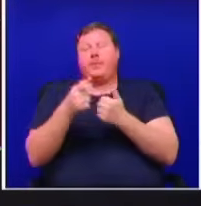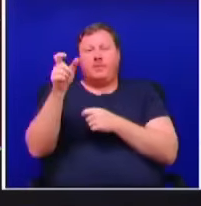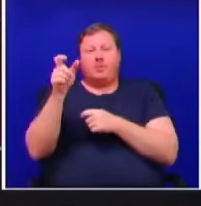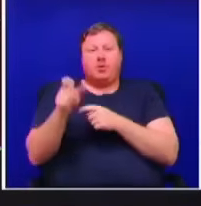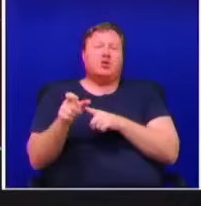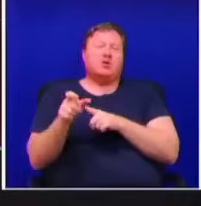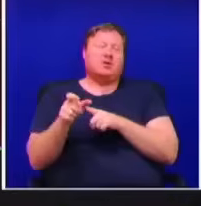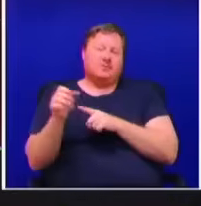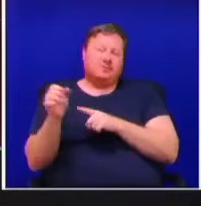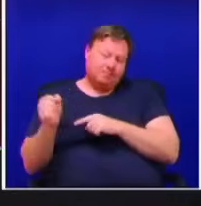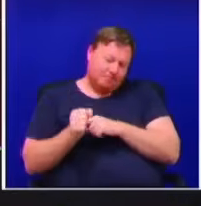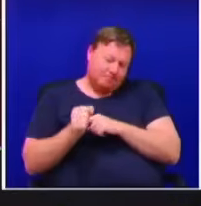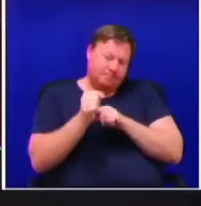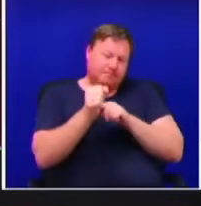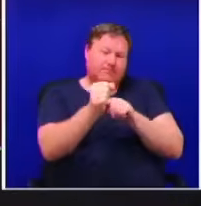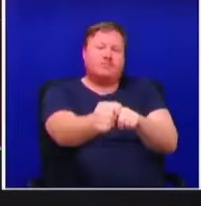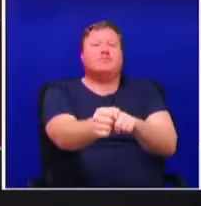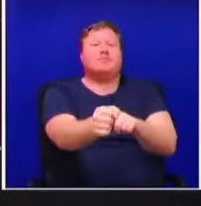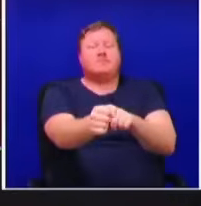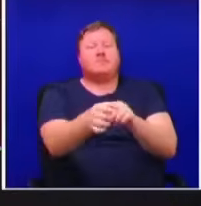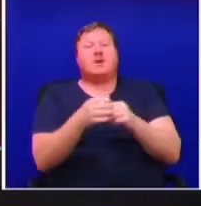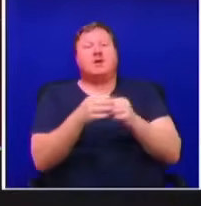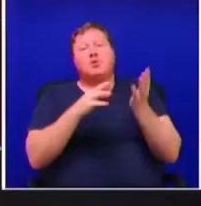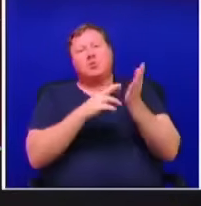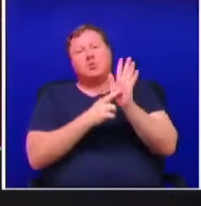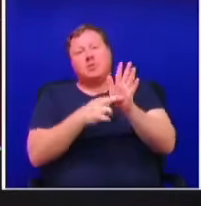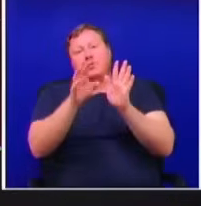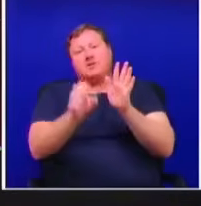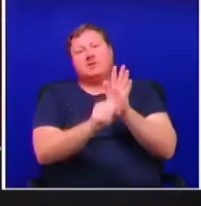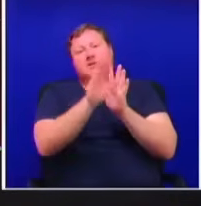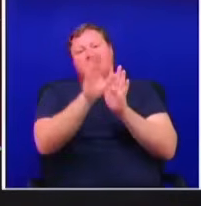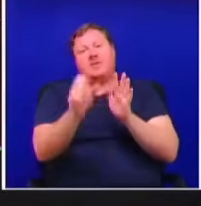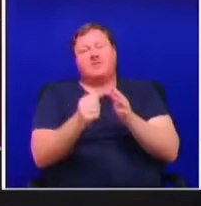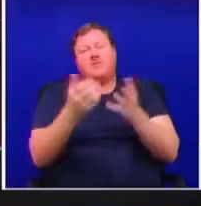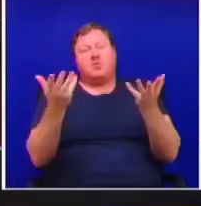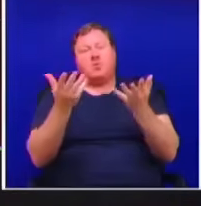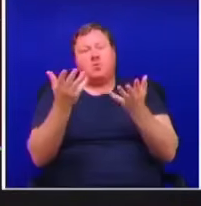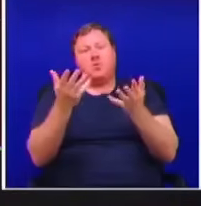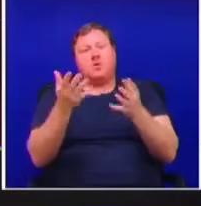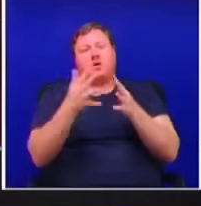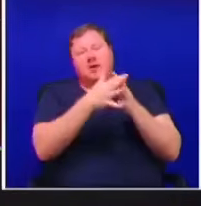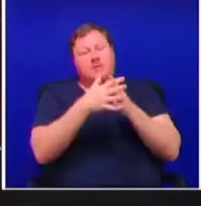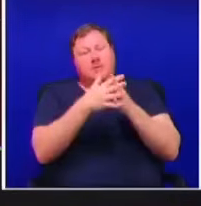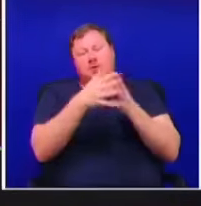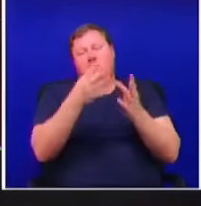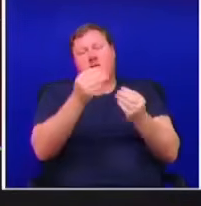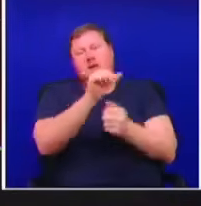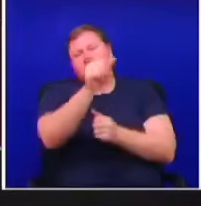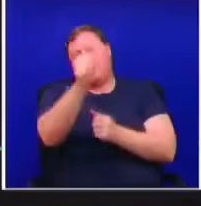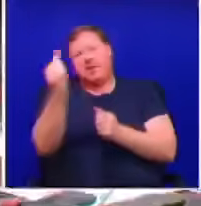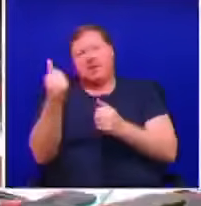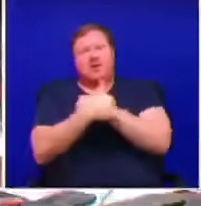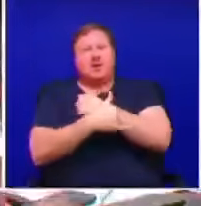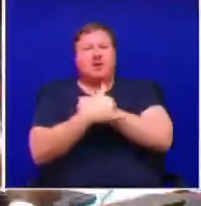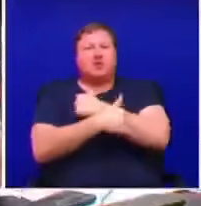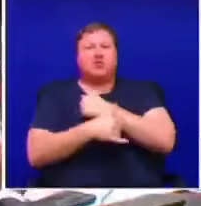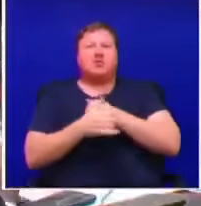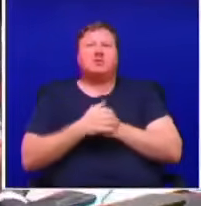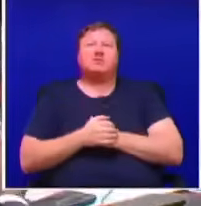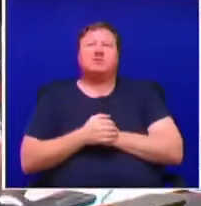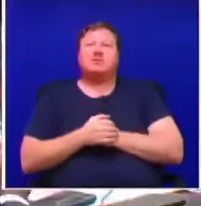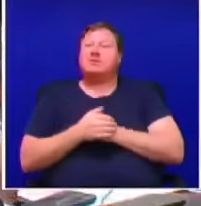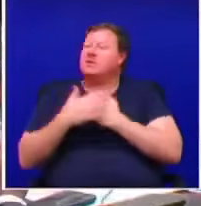well-versed and a well-rounded person who has the necessary skills. Thank you. Thank you,